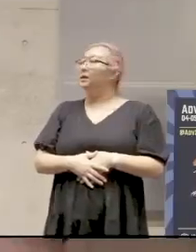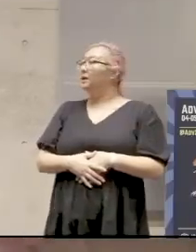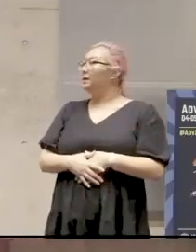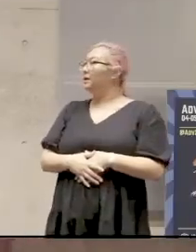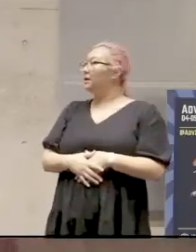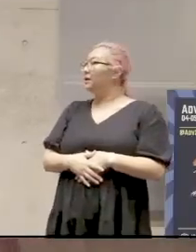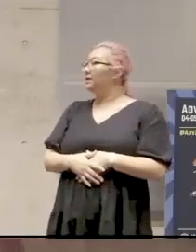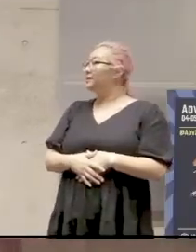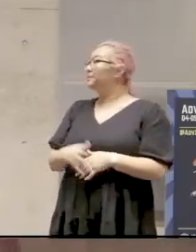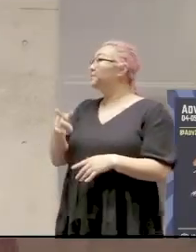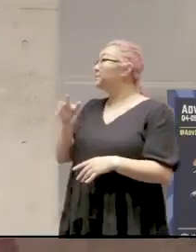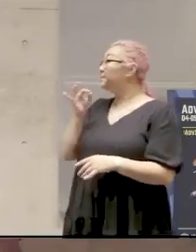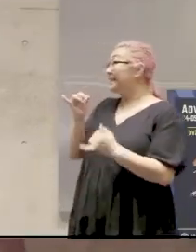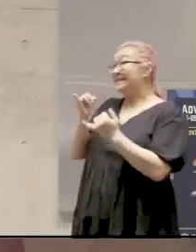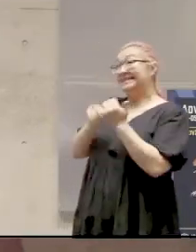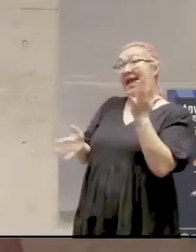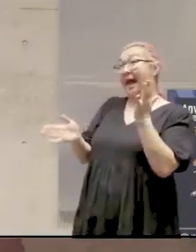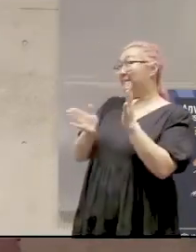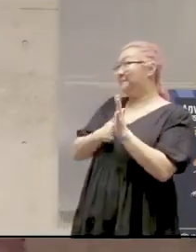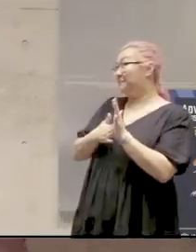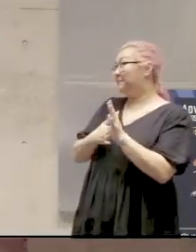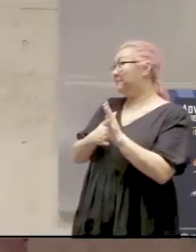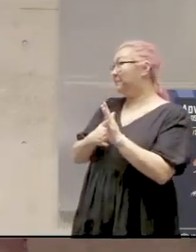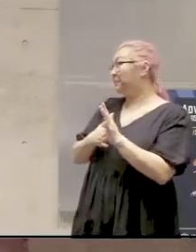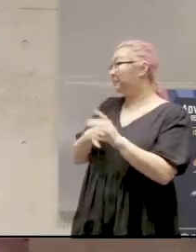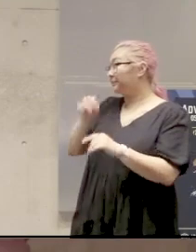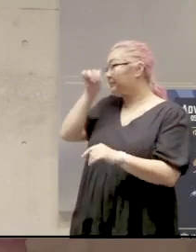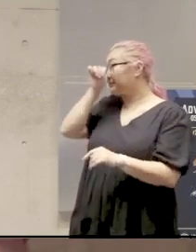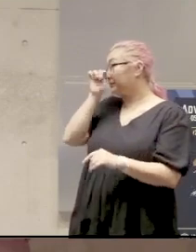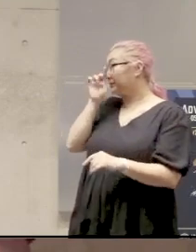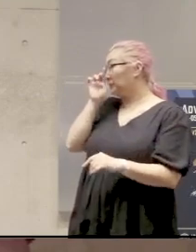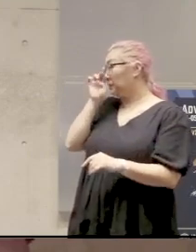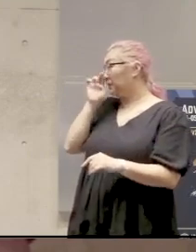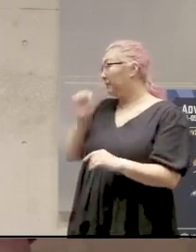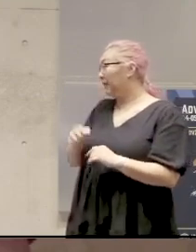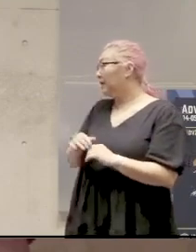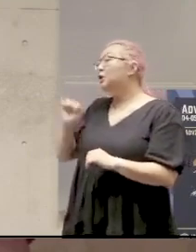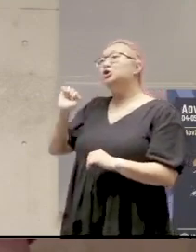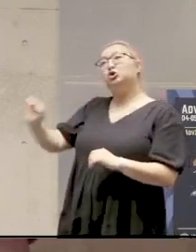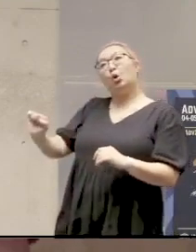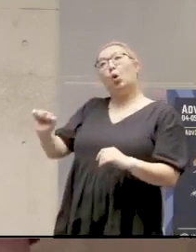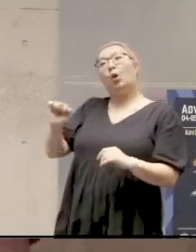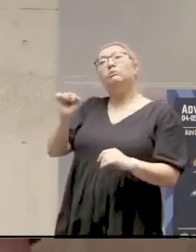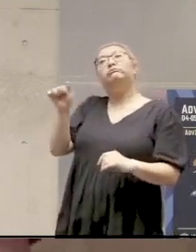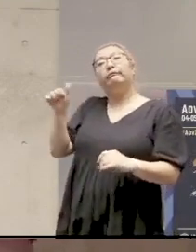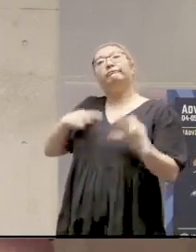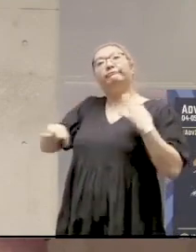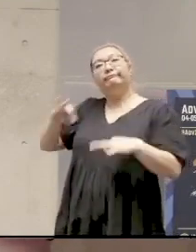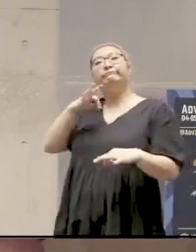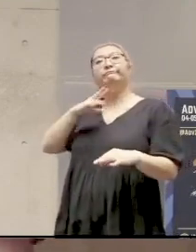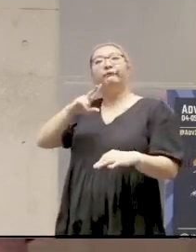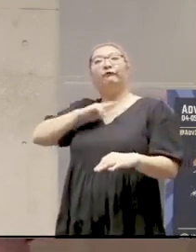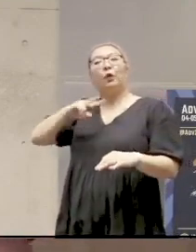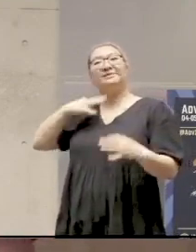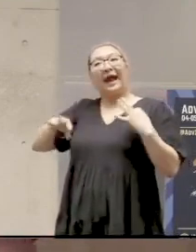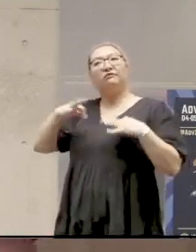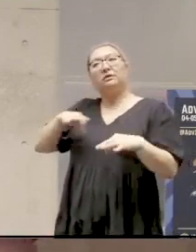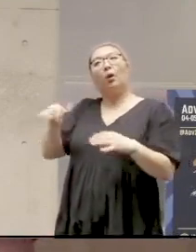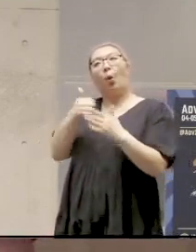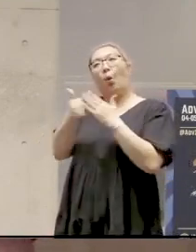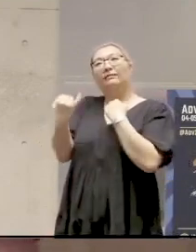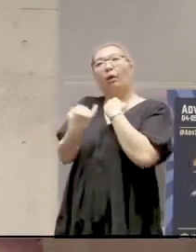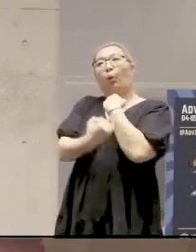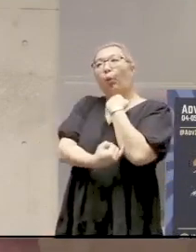Now, Sam, you're an actor, and actors tend to be sort of weak-minded. Yes, where am I? Hypersensitive. Here is